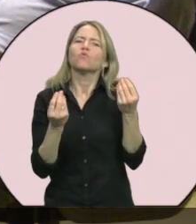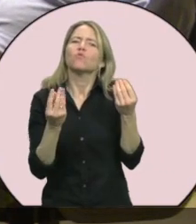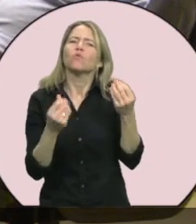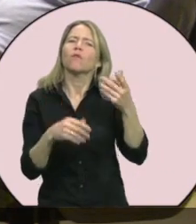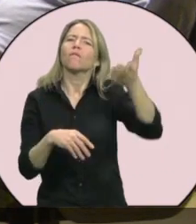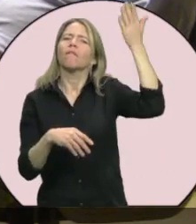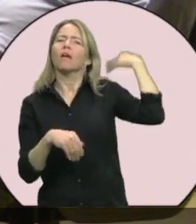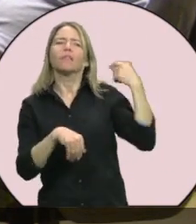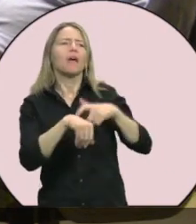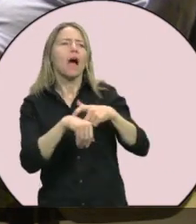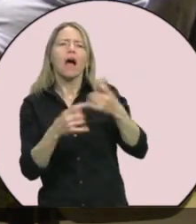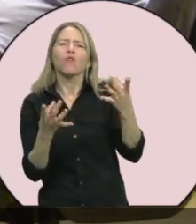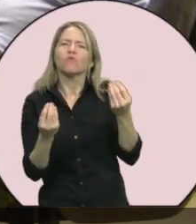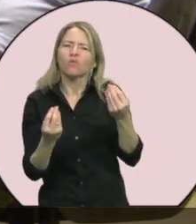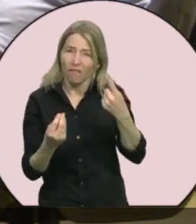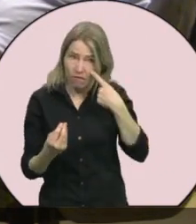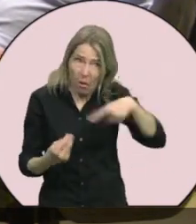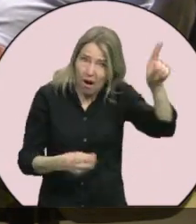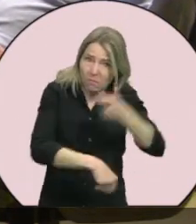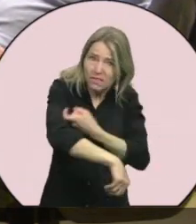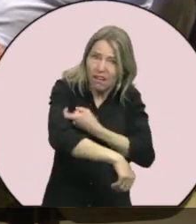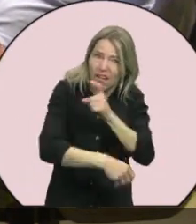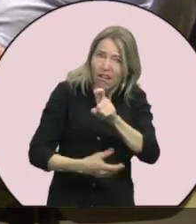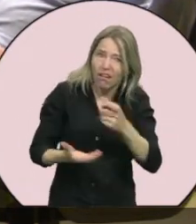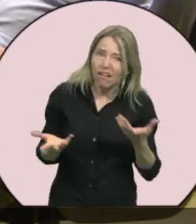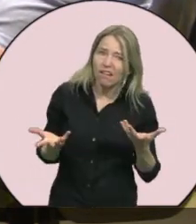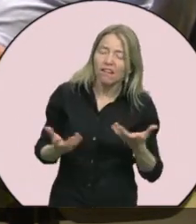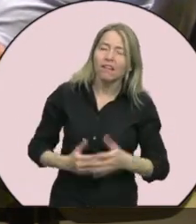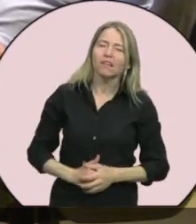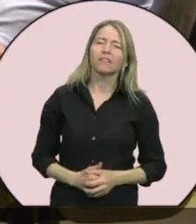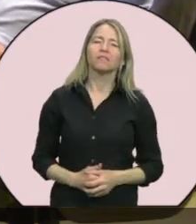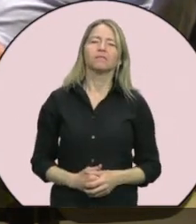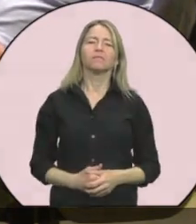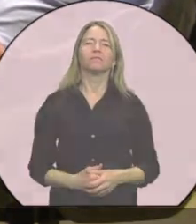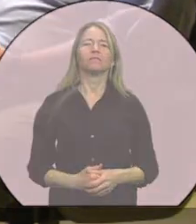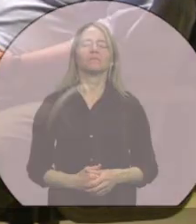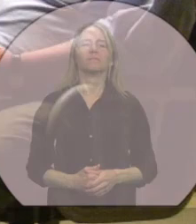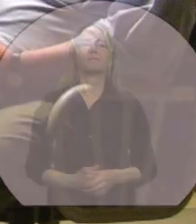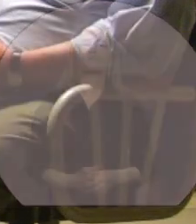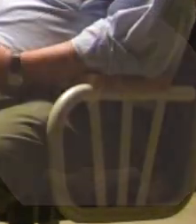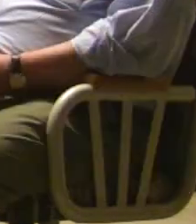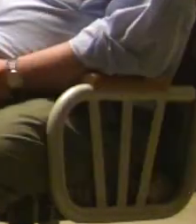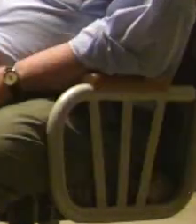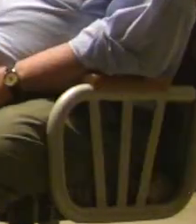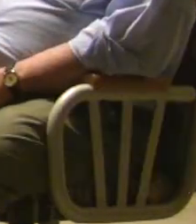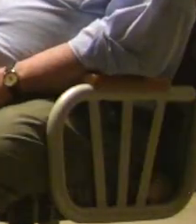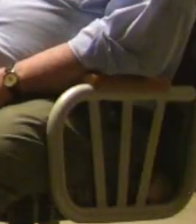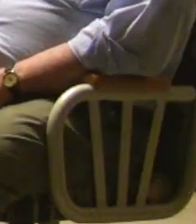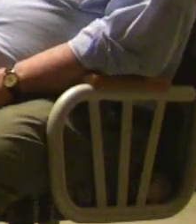that. And so where did she go then to? Was the doctor they went to?